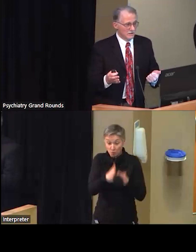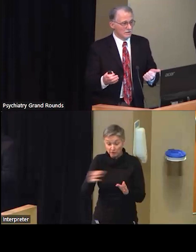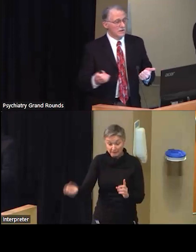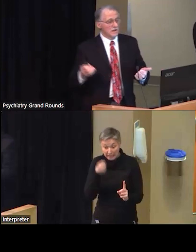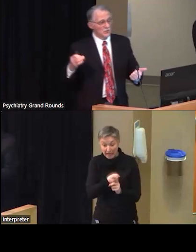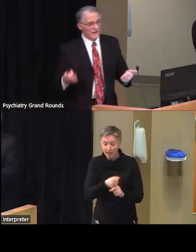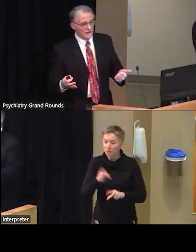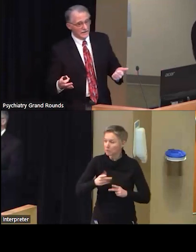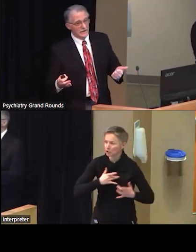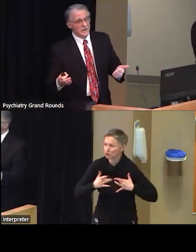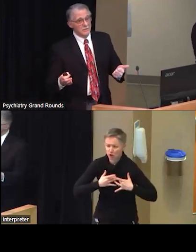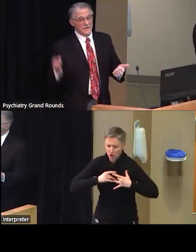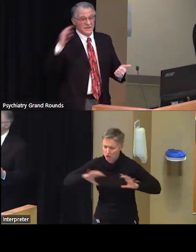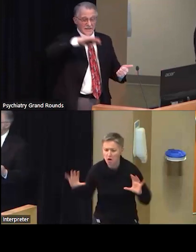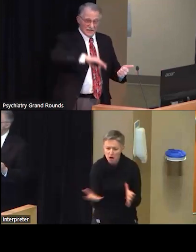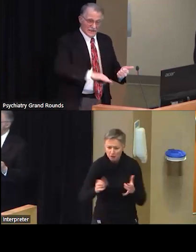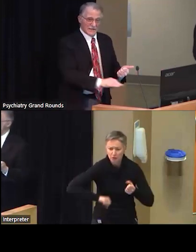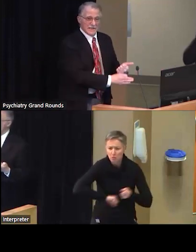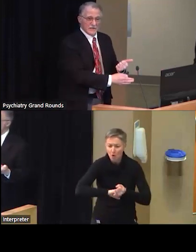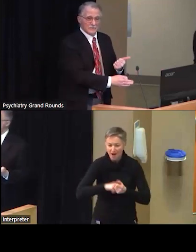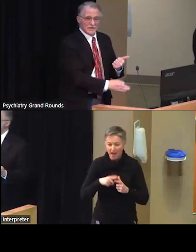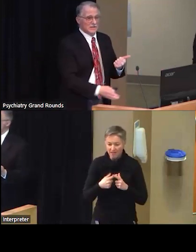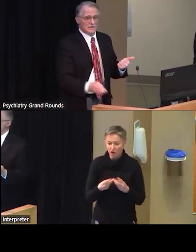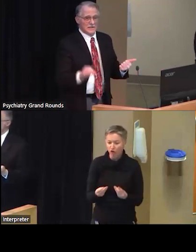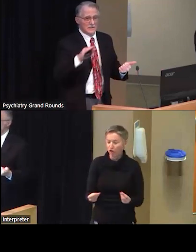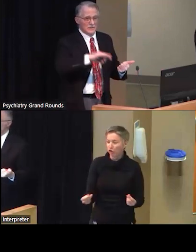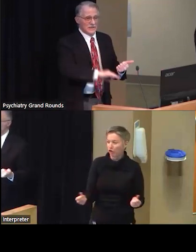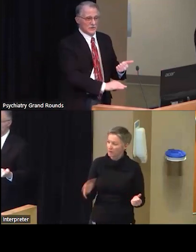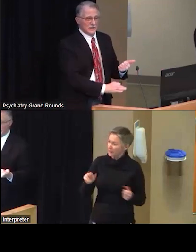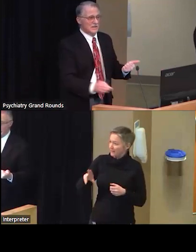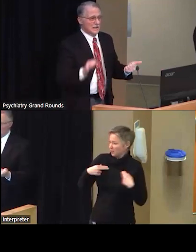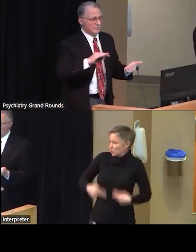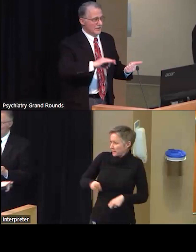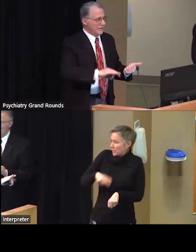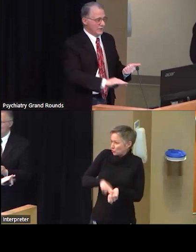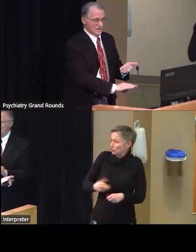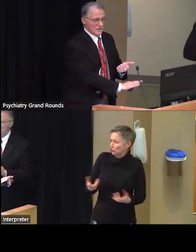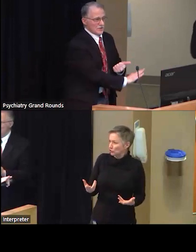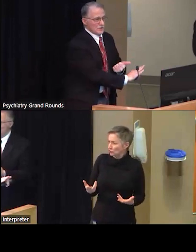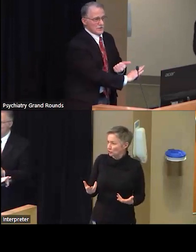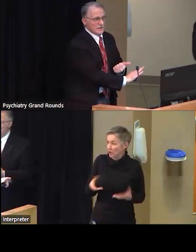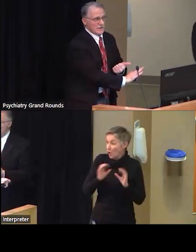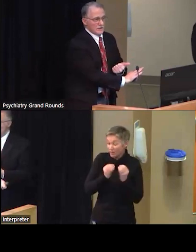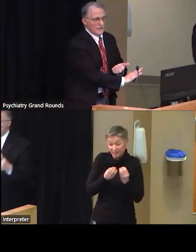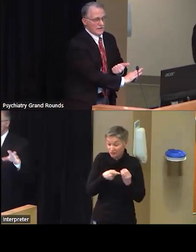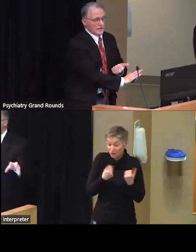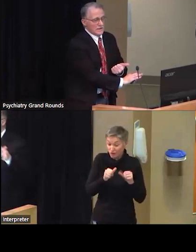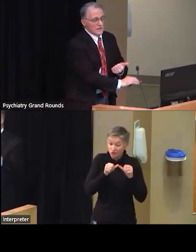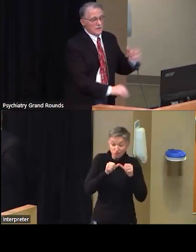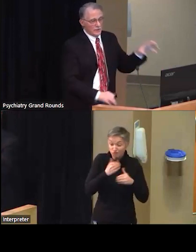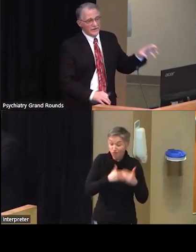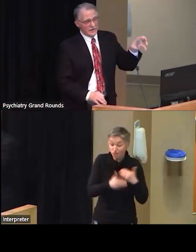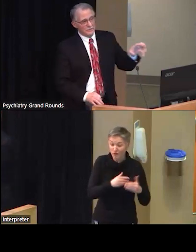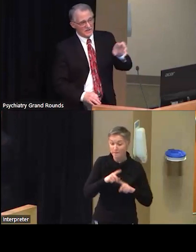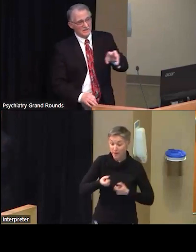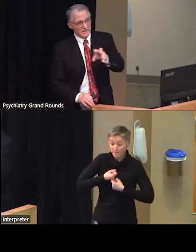get concerned and rally, but then that kind of dies down. But that's human nature. That's the organization just trying to carry on.